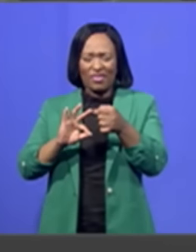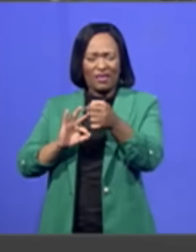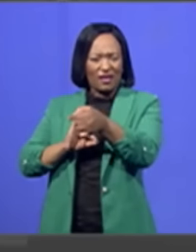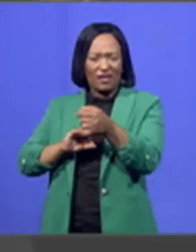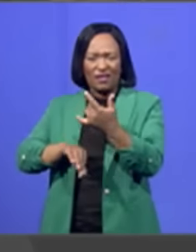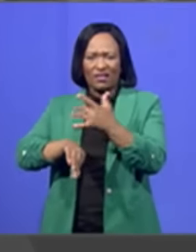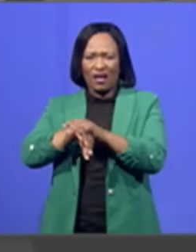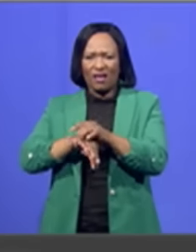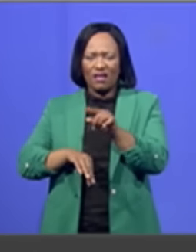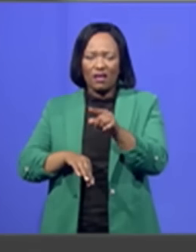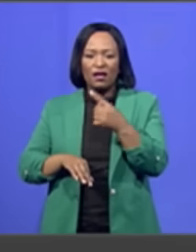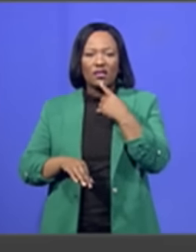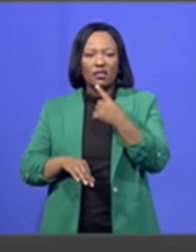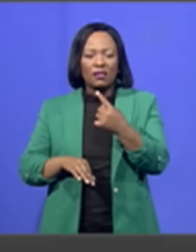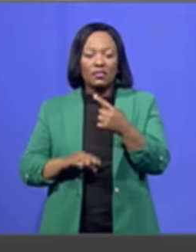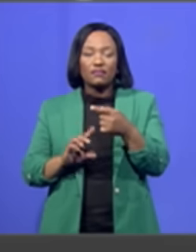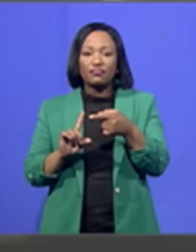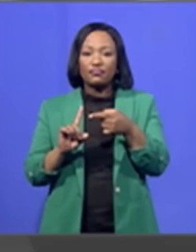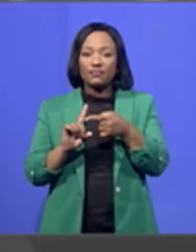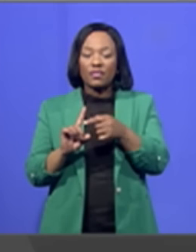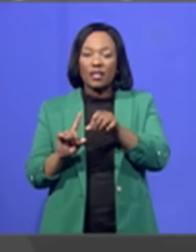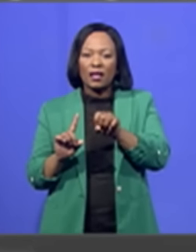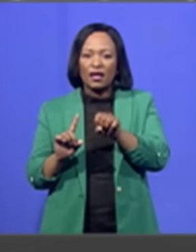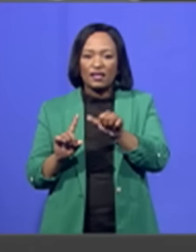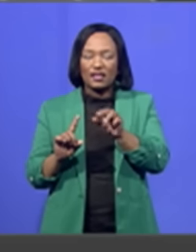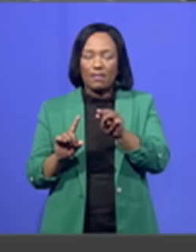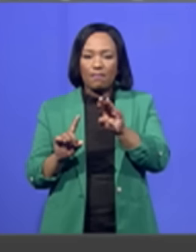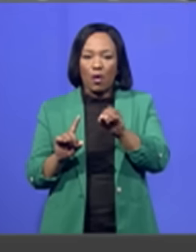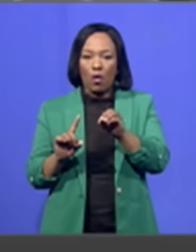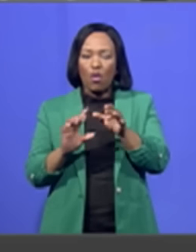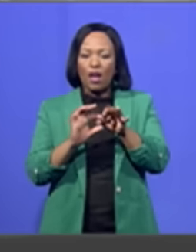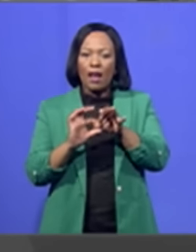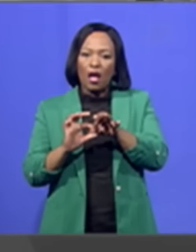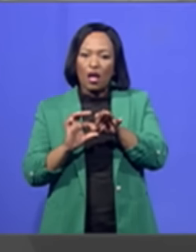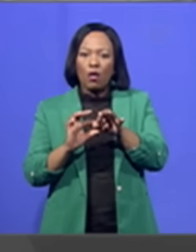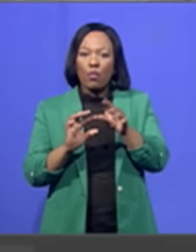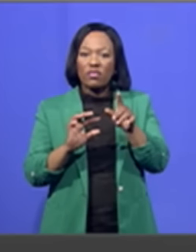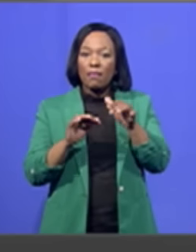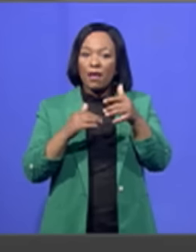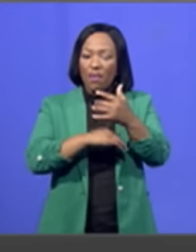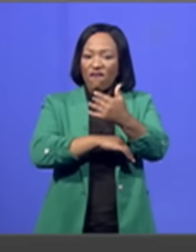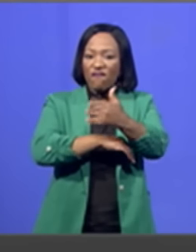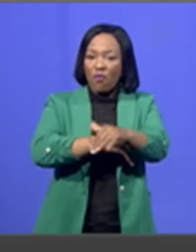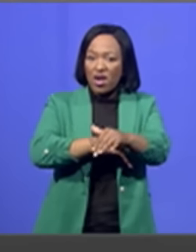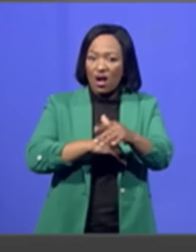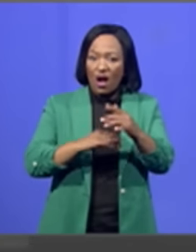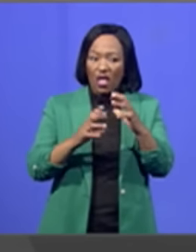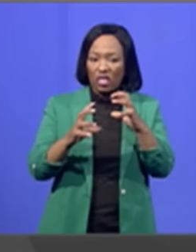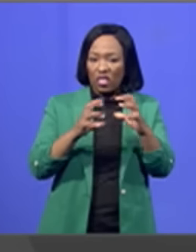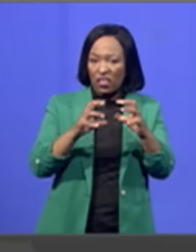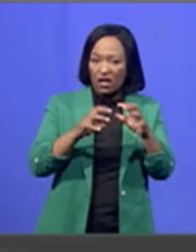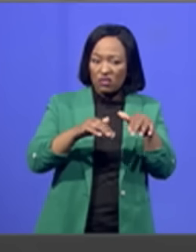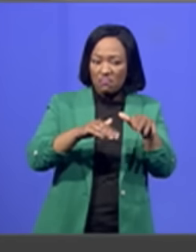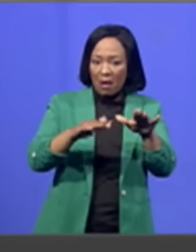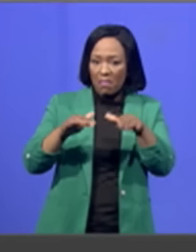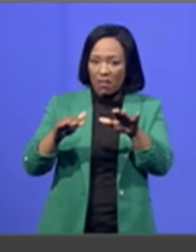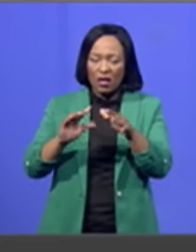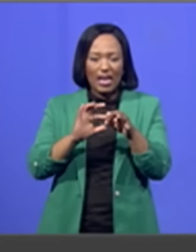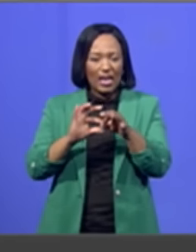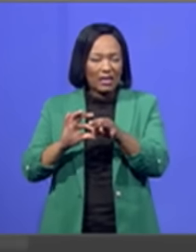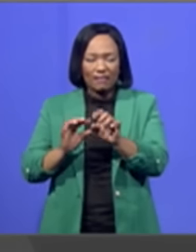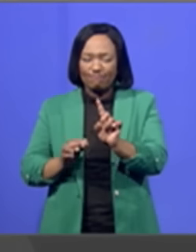bošitše a gatelela gore lehu la Sambo ga le amantšwe le dikgaruru tša kgatlhanong le bafaladi. They fear that they might be